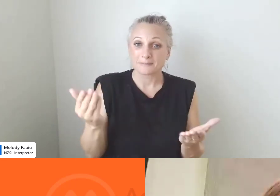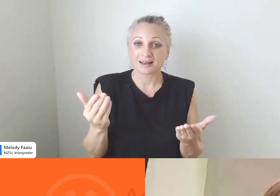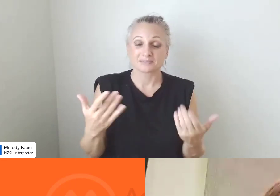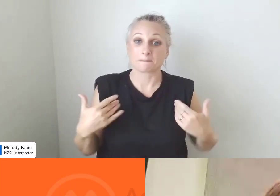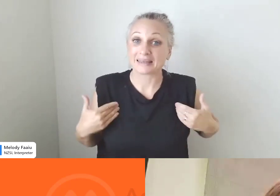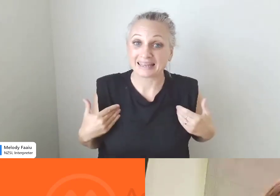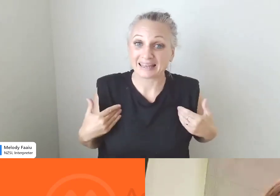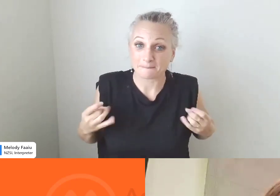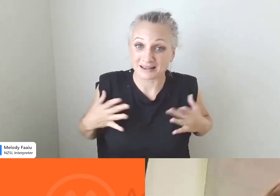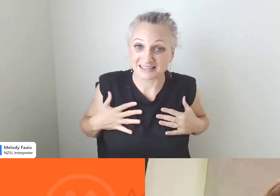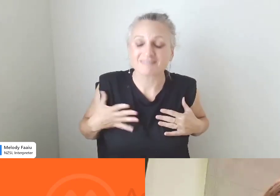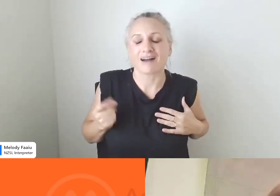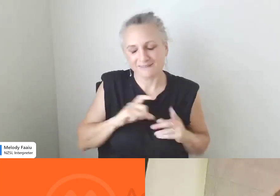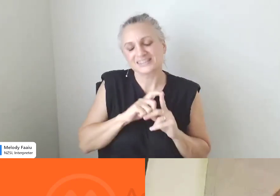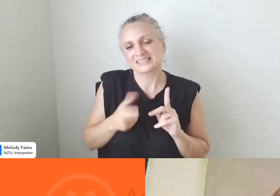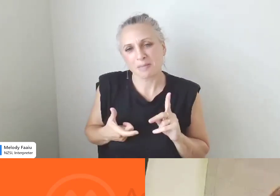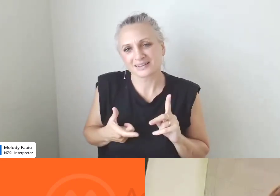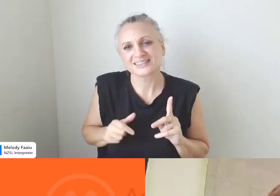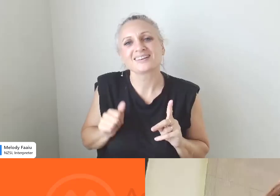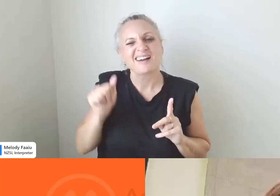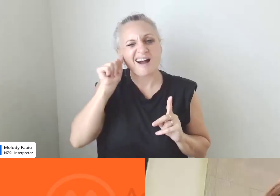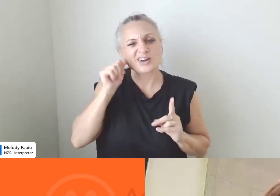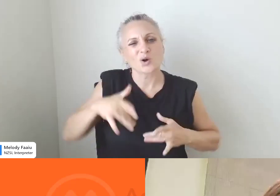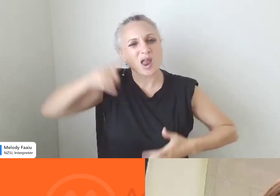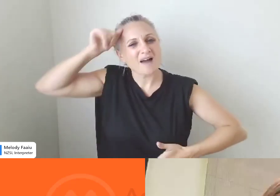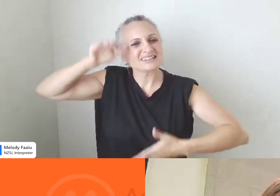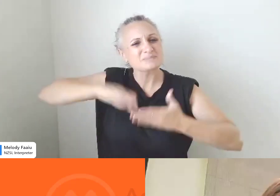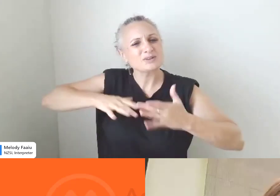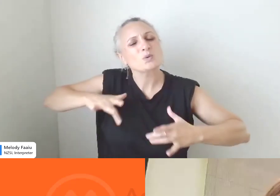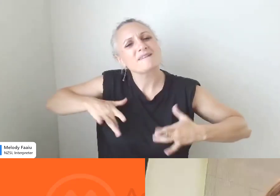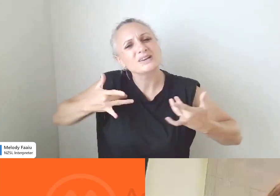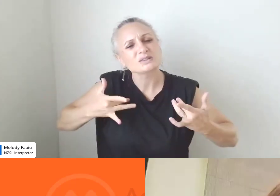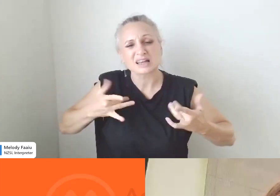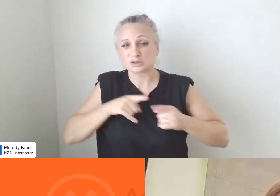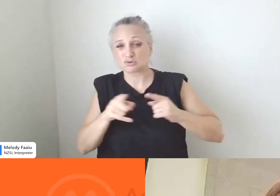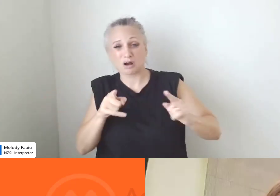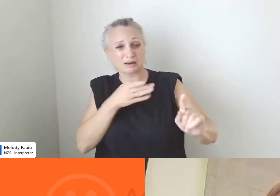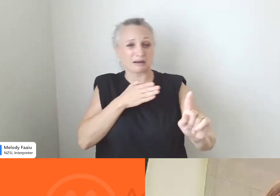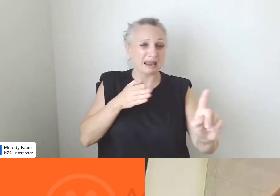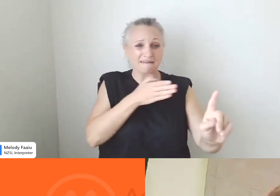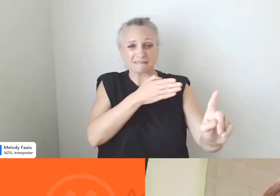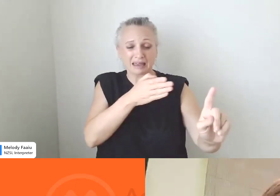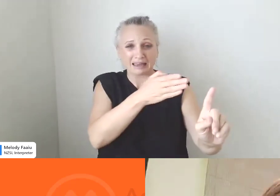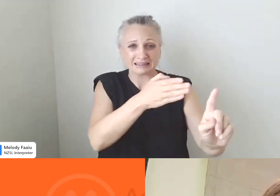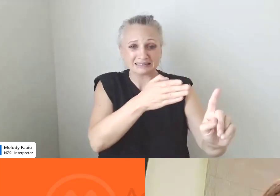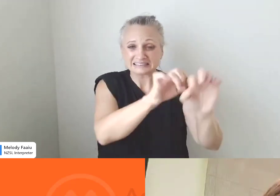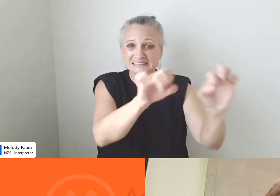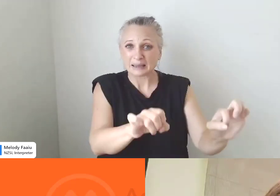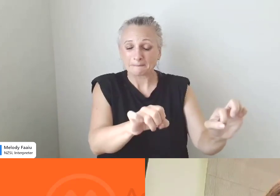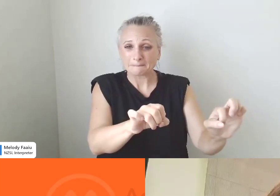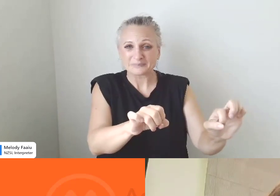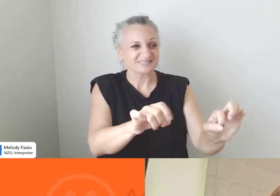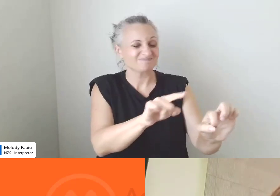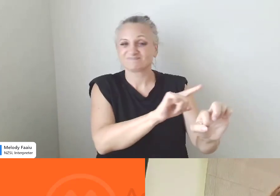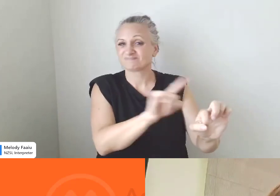with disabilities, I know firsthand what it feels like to navigate systems that were not